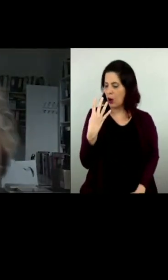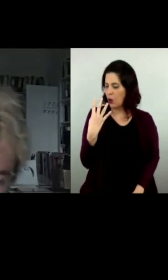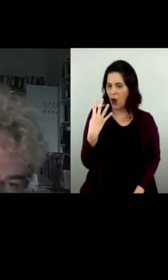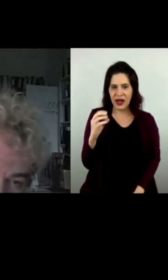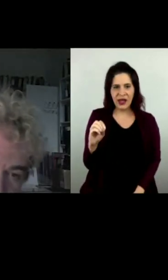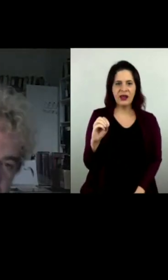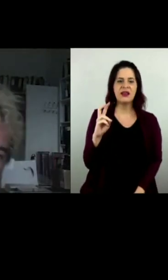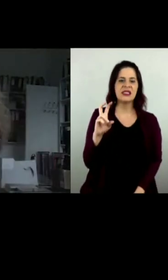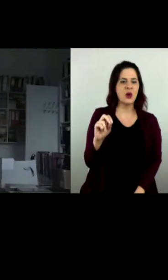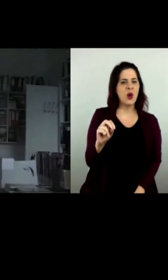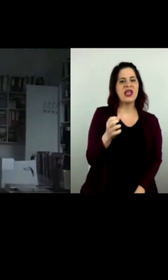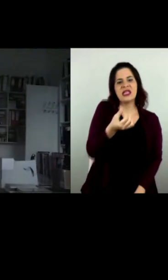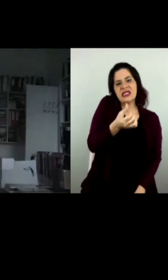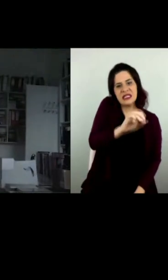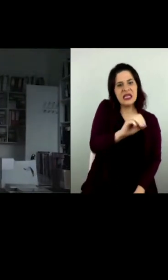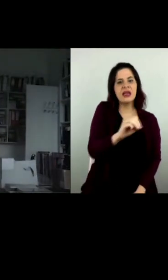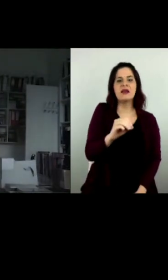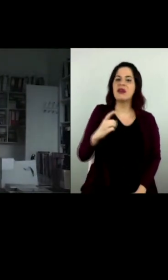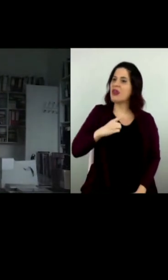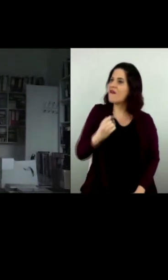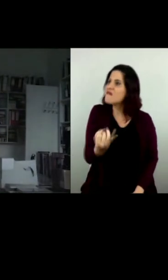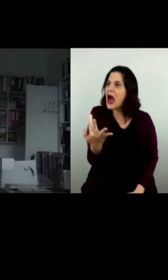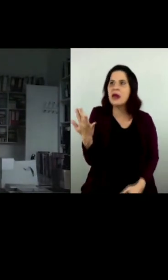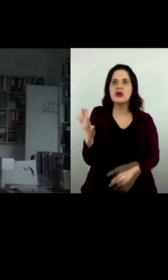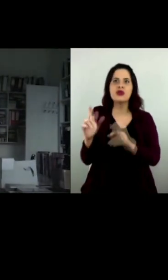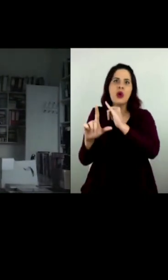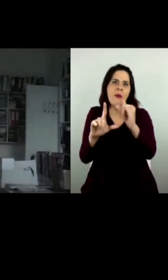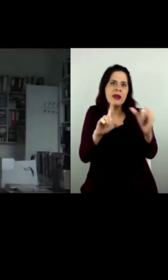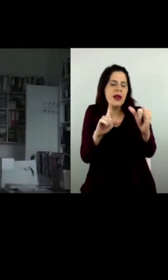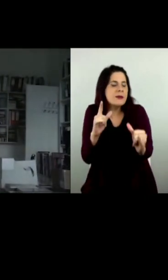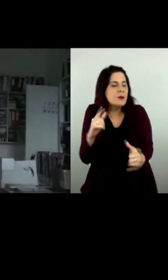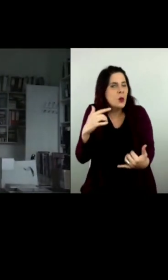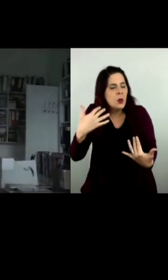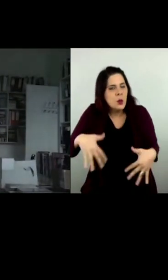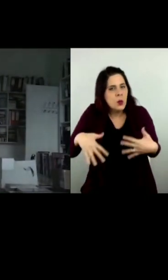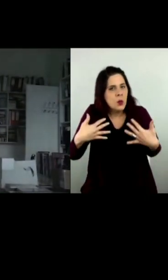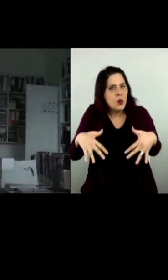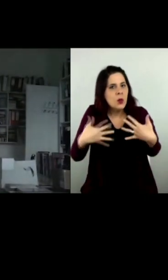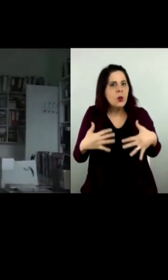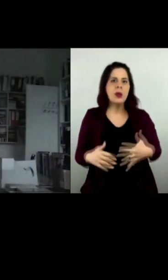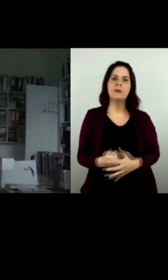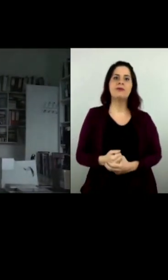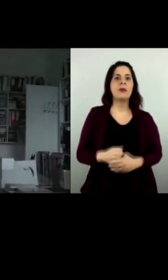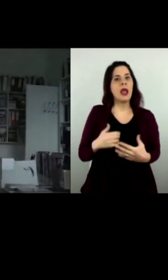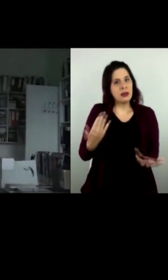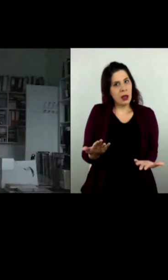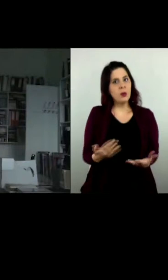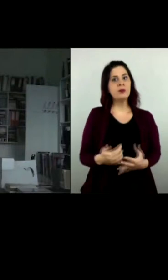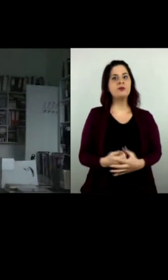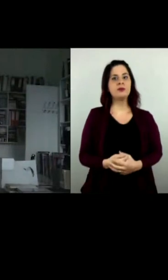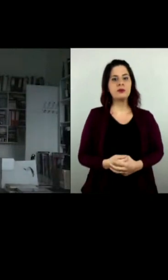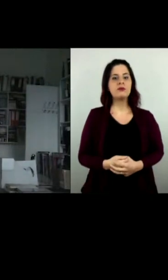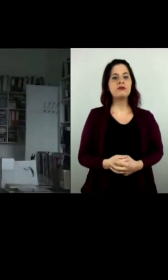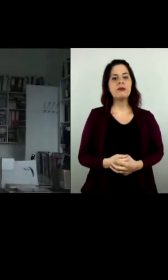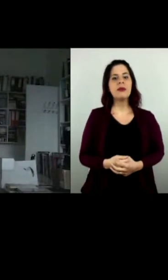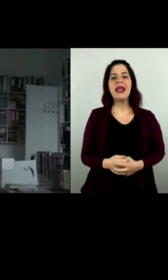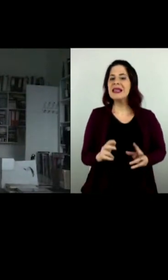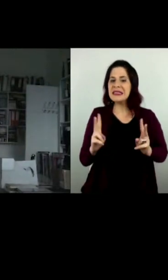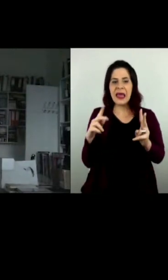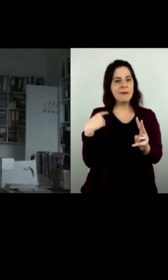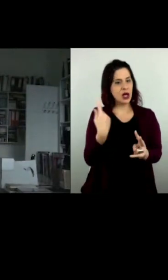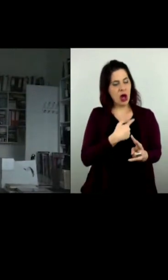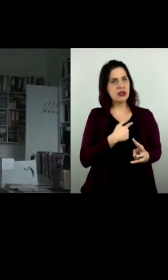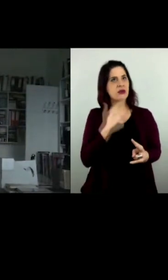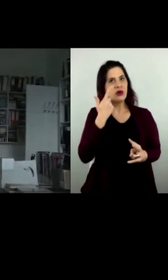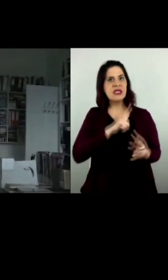great documentaries of Japan. And so it's always, we will be a better